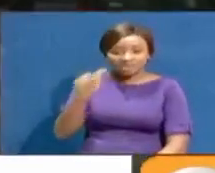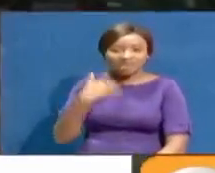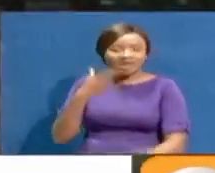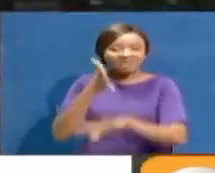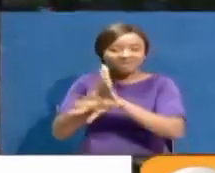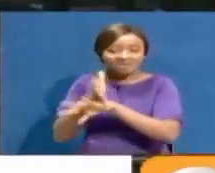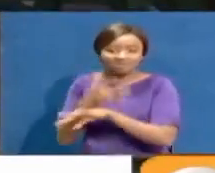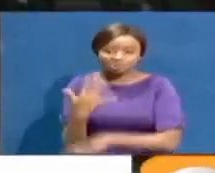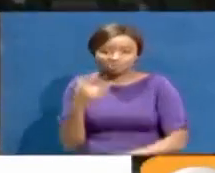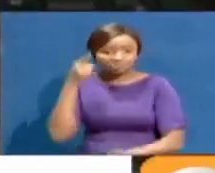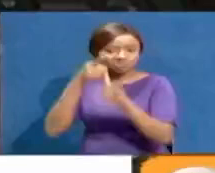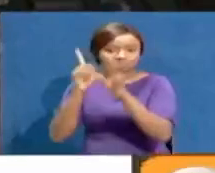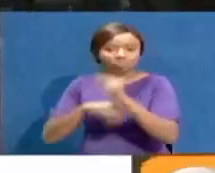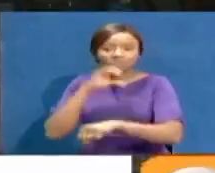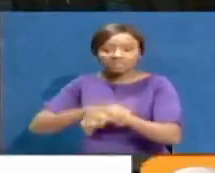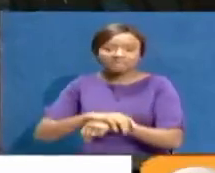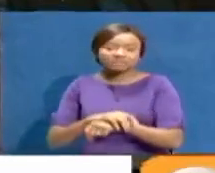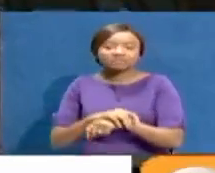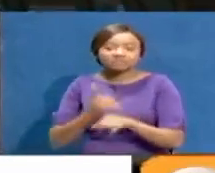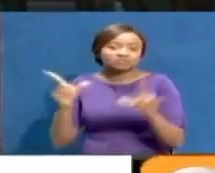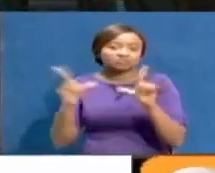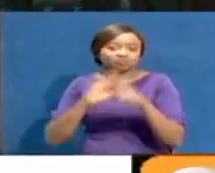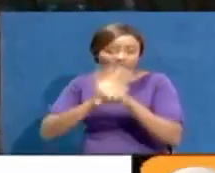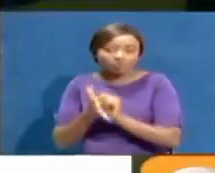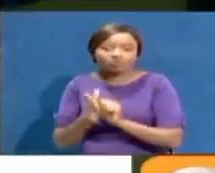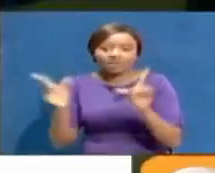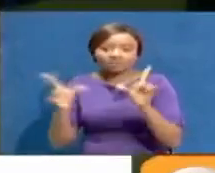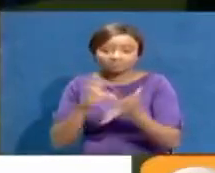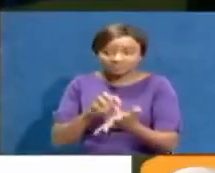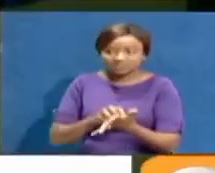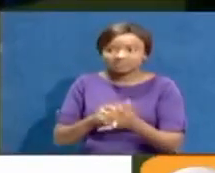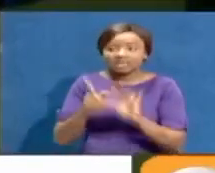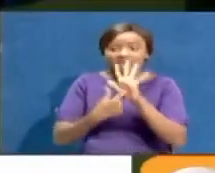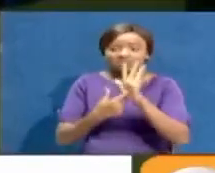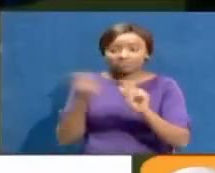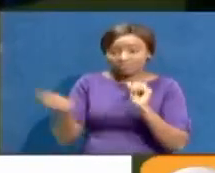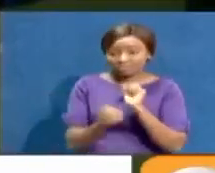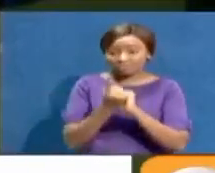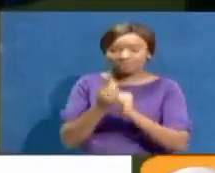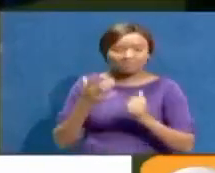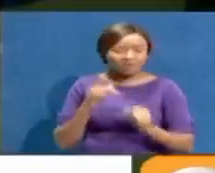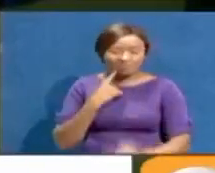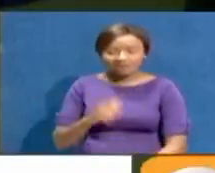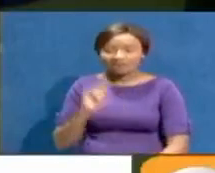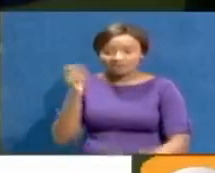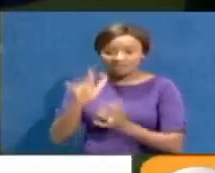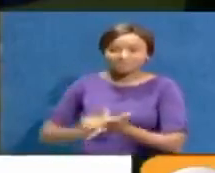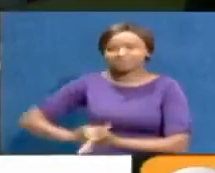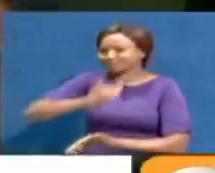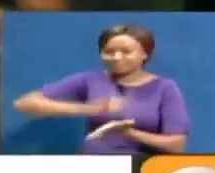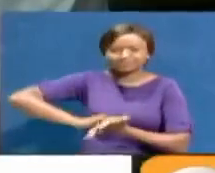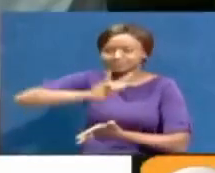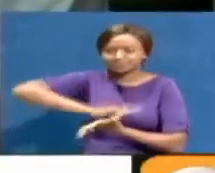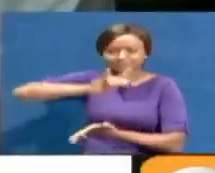to secure negative test status. In November alone, nearly 100 Kenyans flew out of the country using falsified